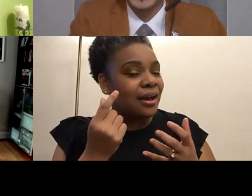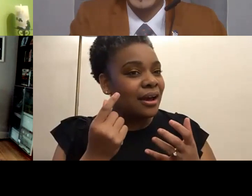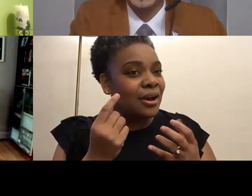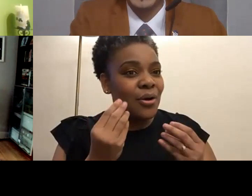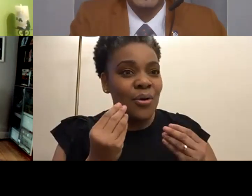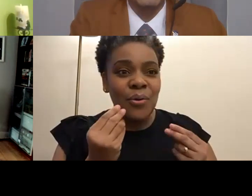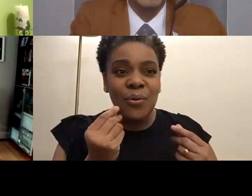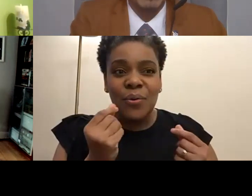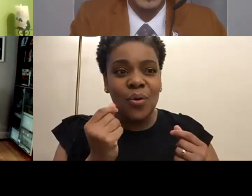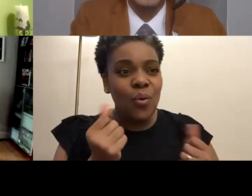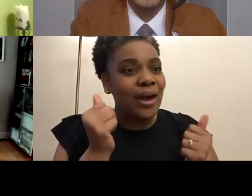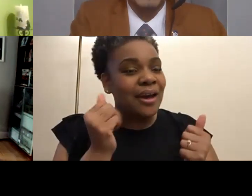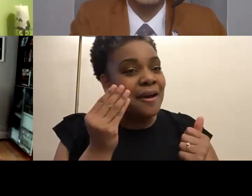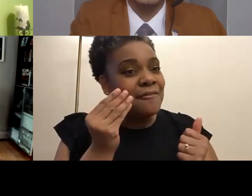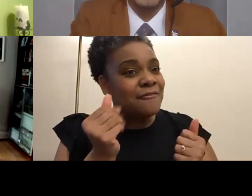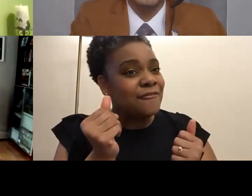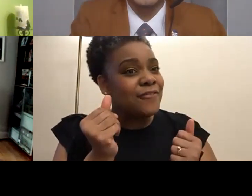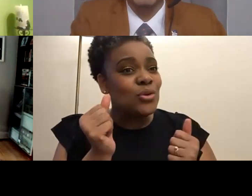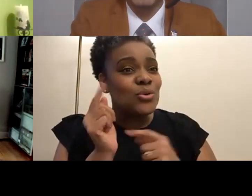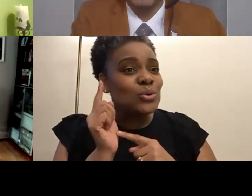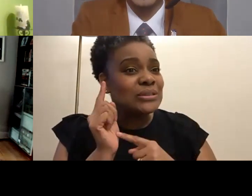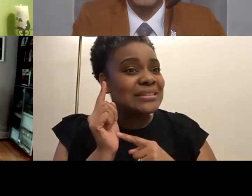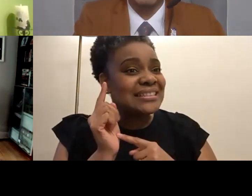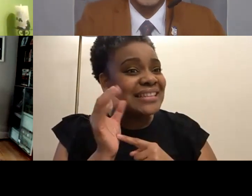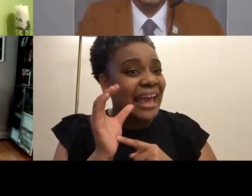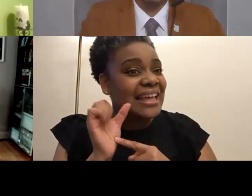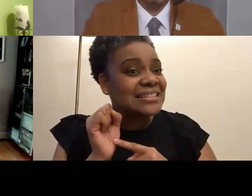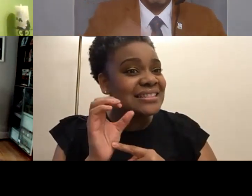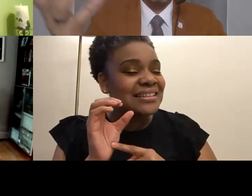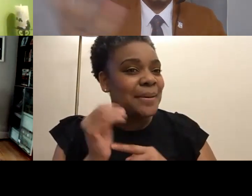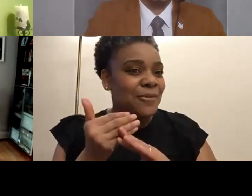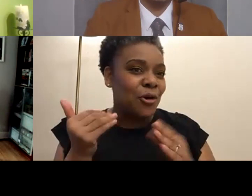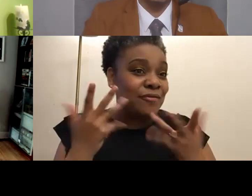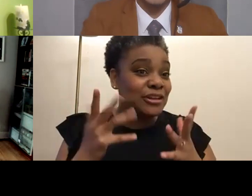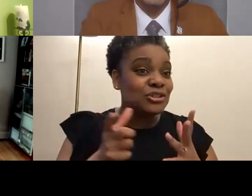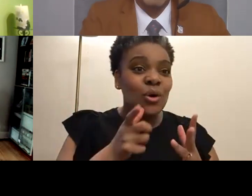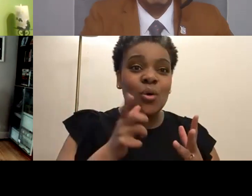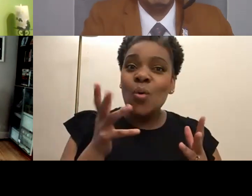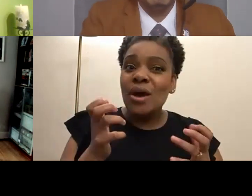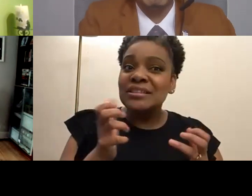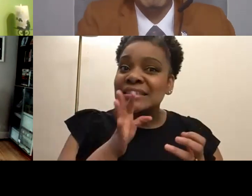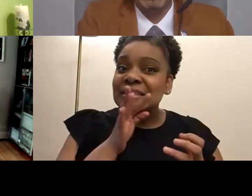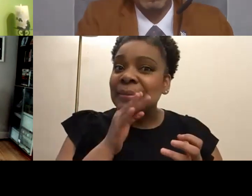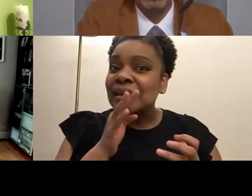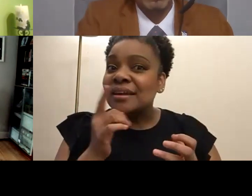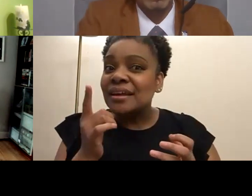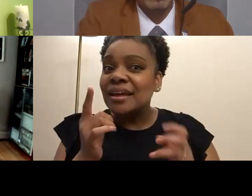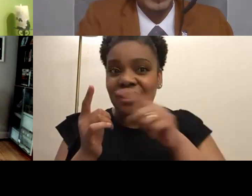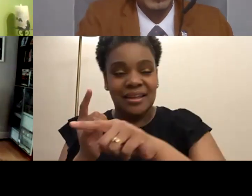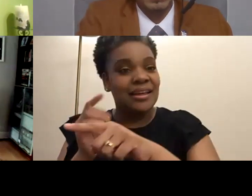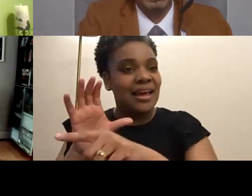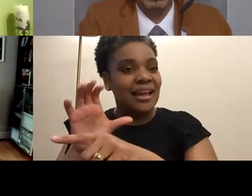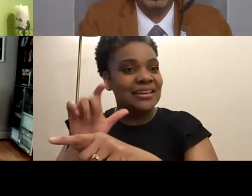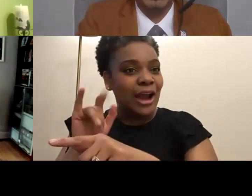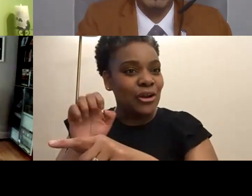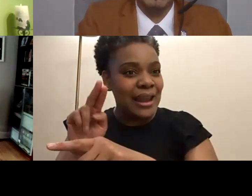10, 20 seconds to leave our to leave our audience with before we adjourn for the evening. Anyone want to start? I just wanted to